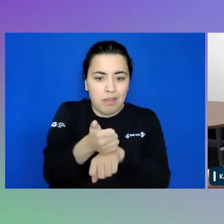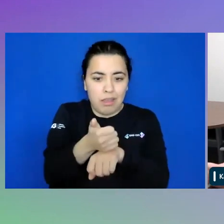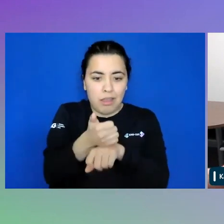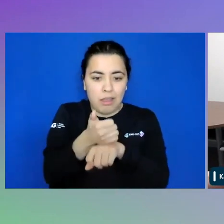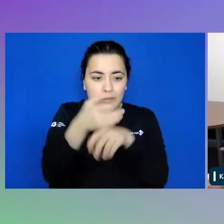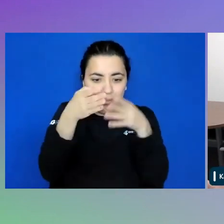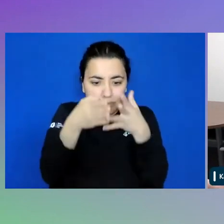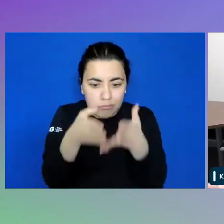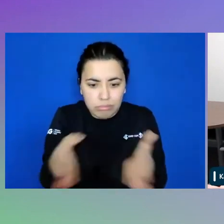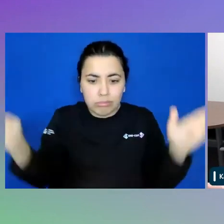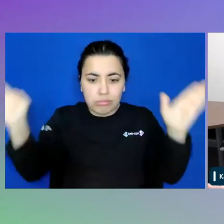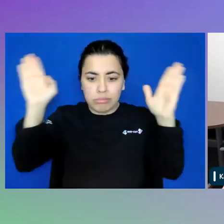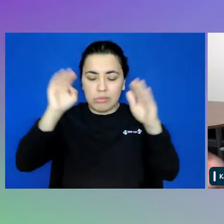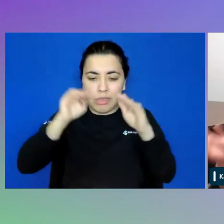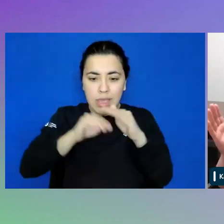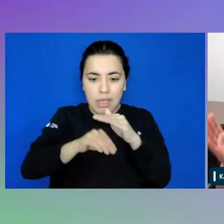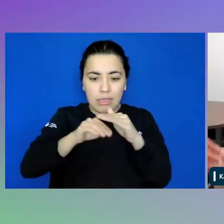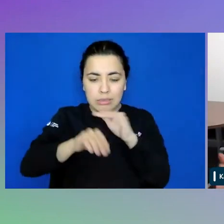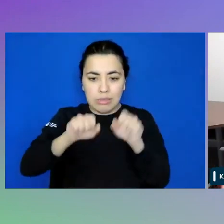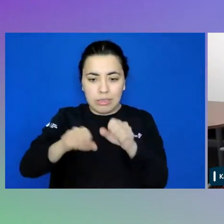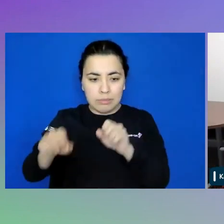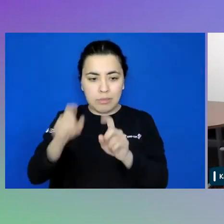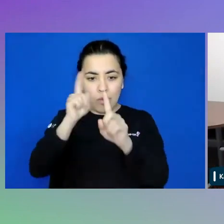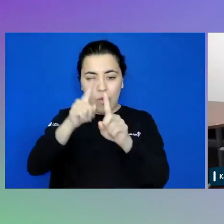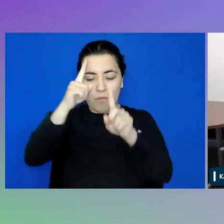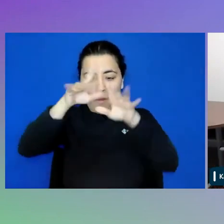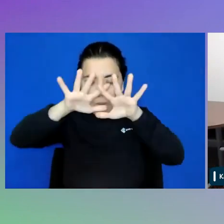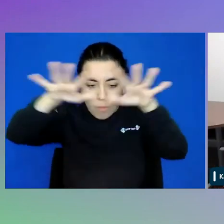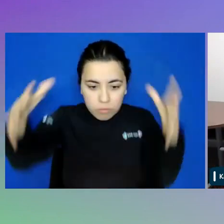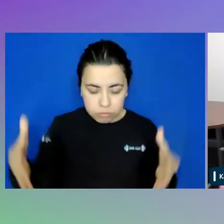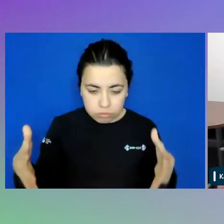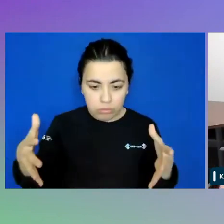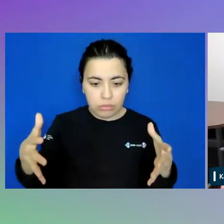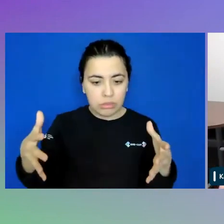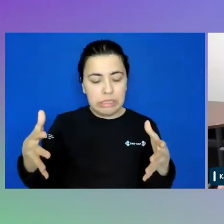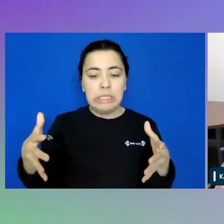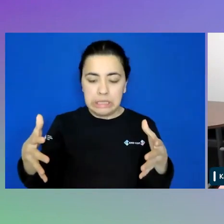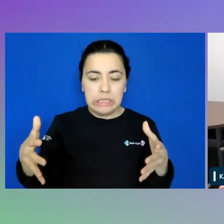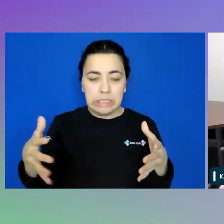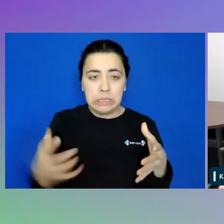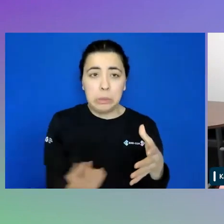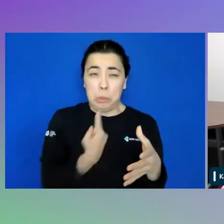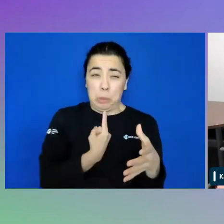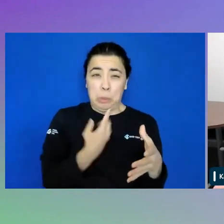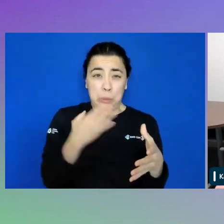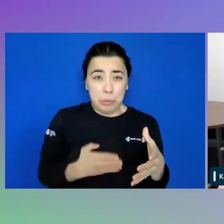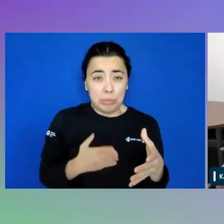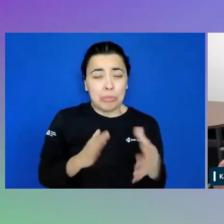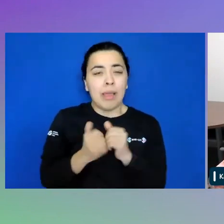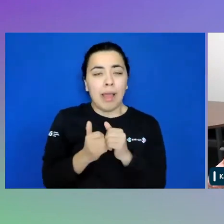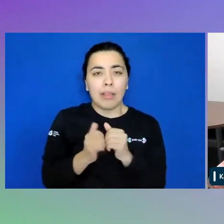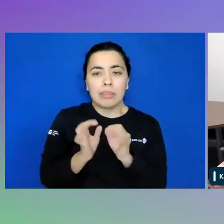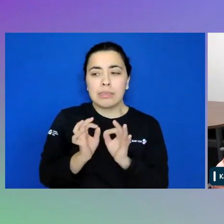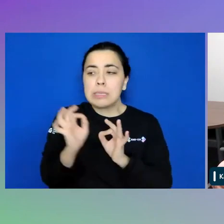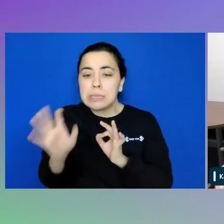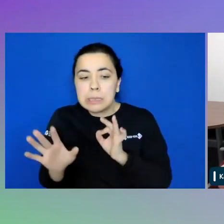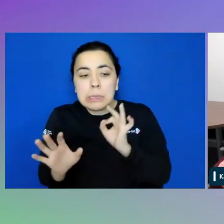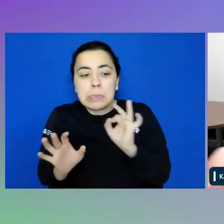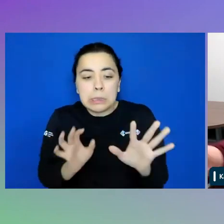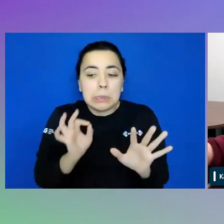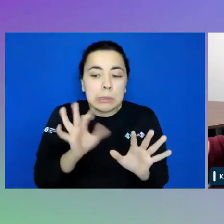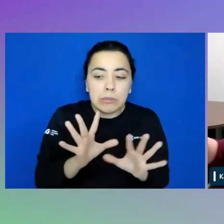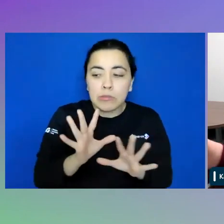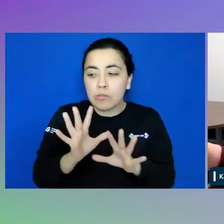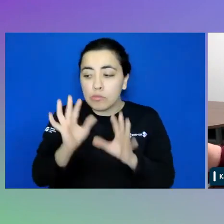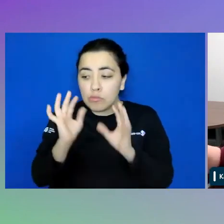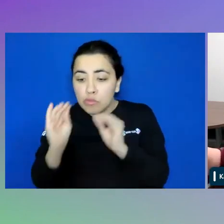broad spread accessibility initiative? It's exactly like that by teaching other people, training them till they become comfortable, and then